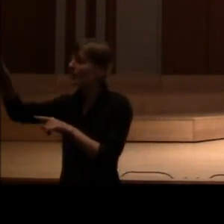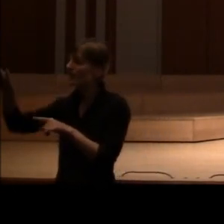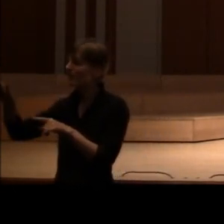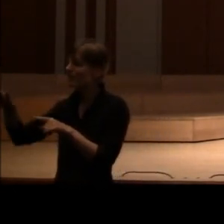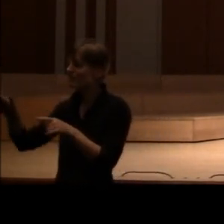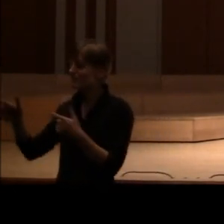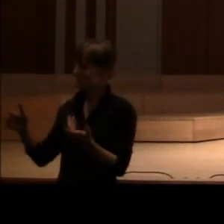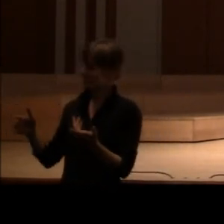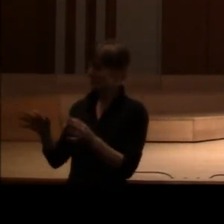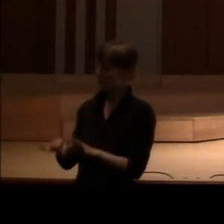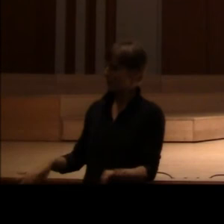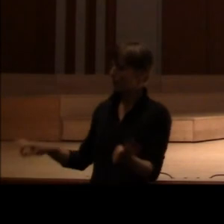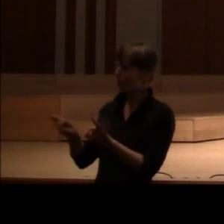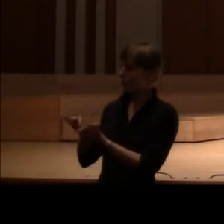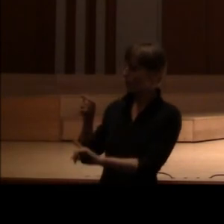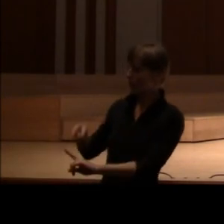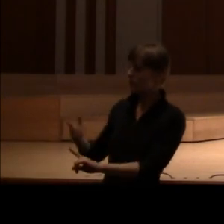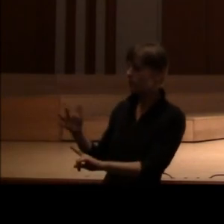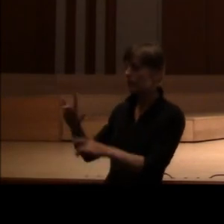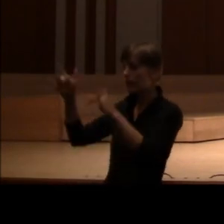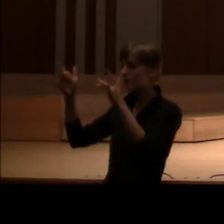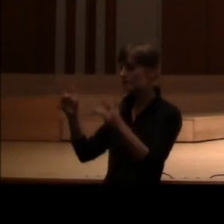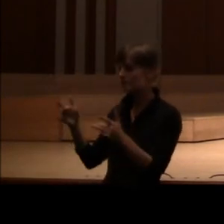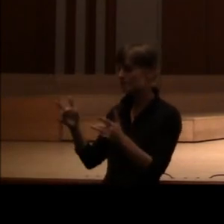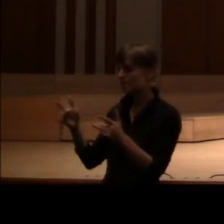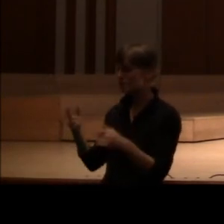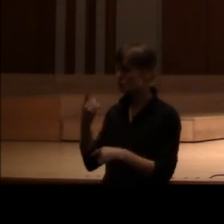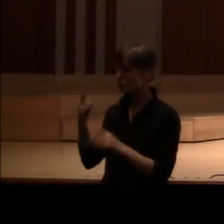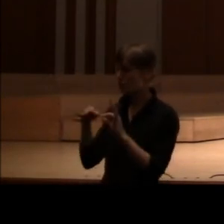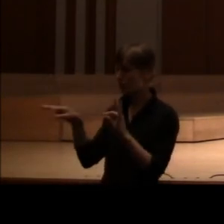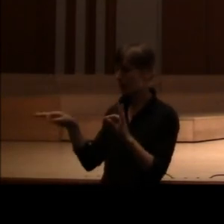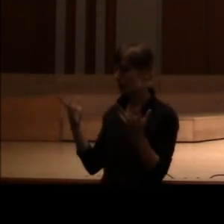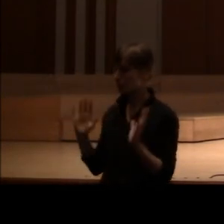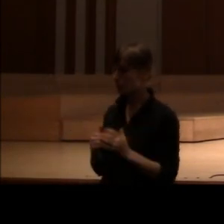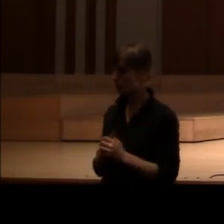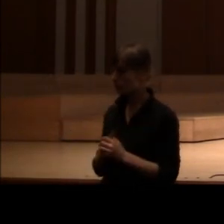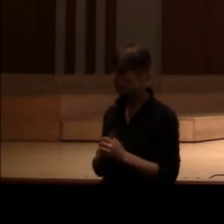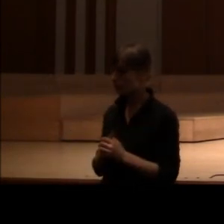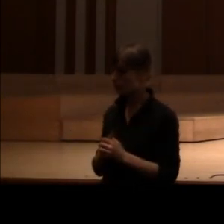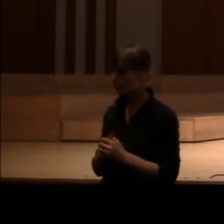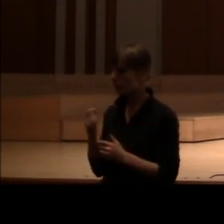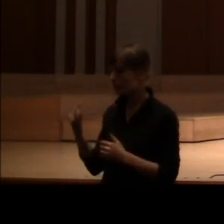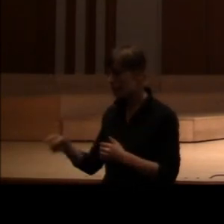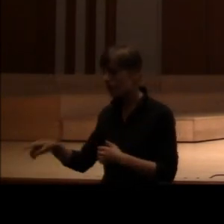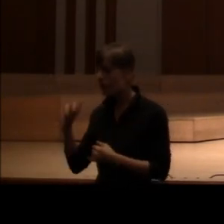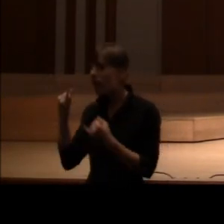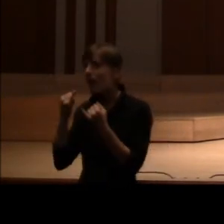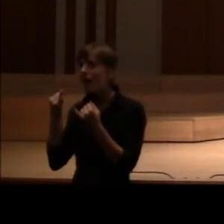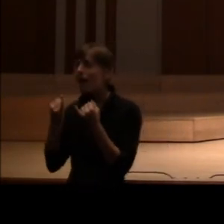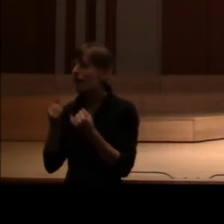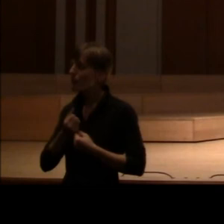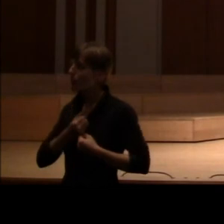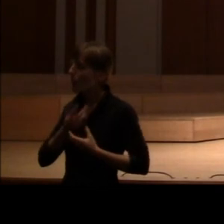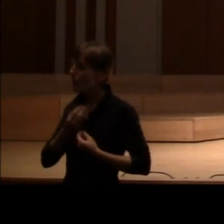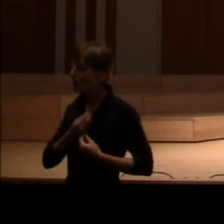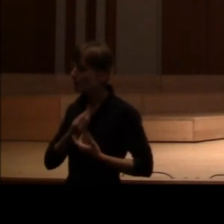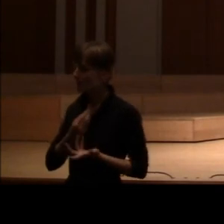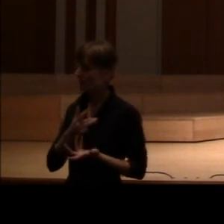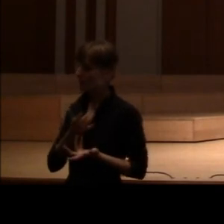thing about a feather is that it's light. I mean, that's a one-liner, that's all that student had to come up with, but now they have a poem that they feel